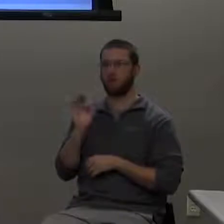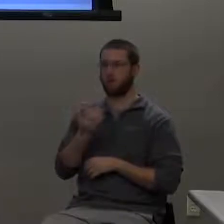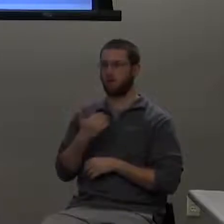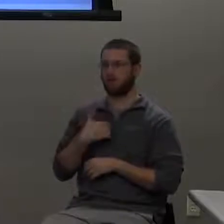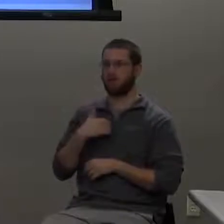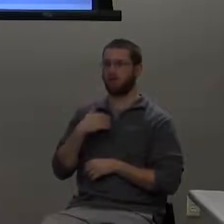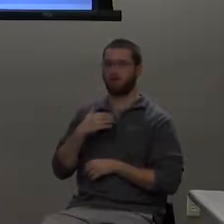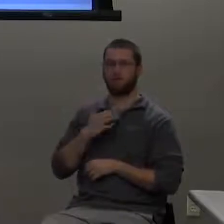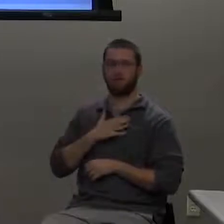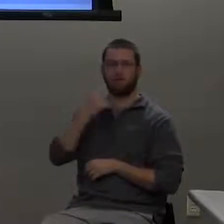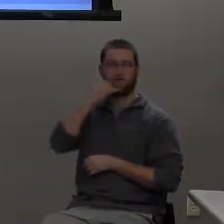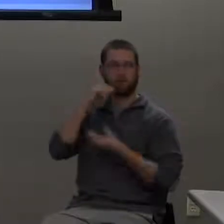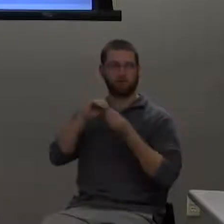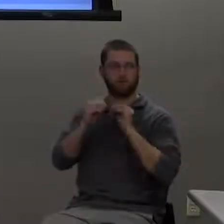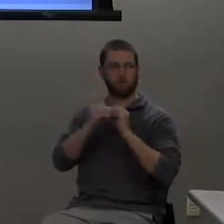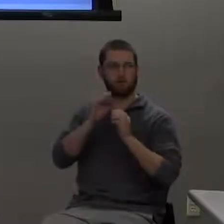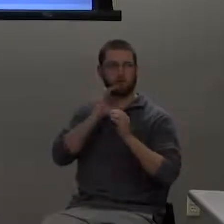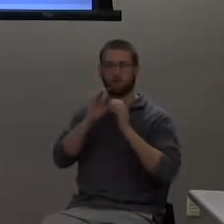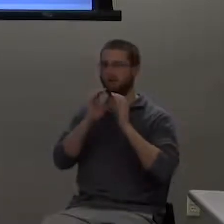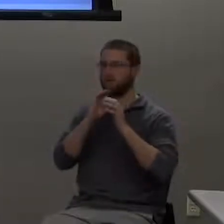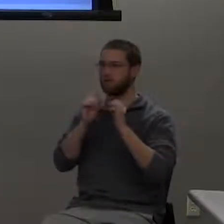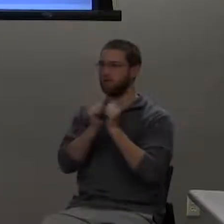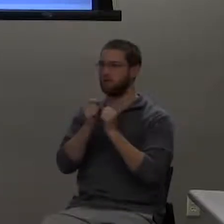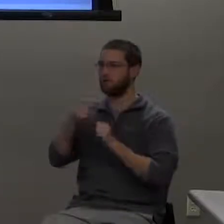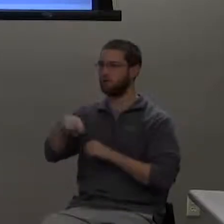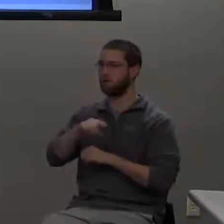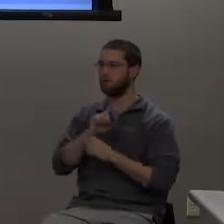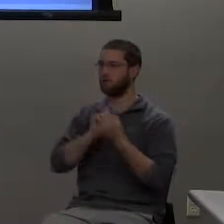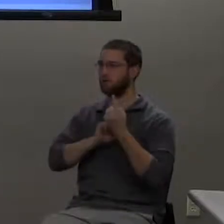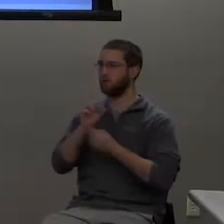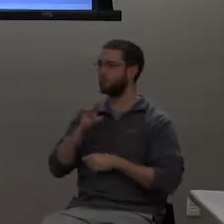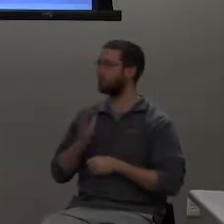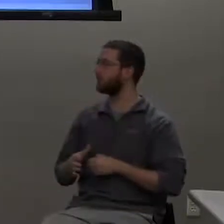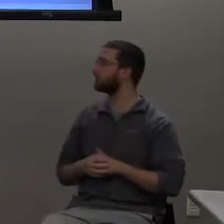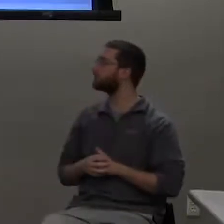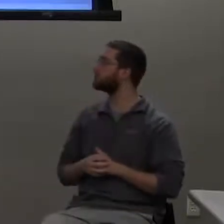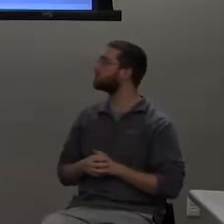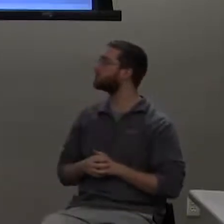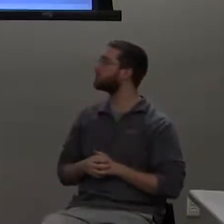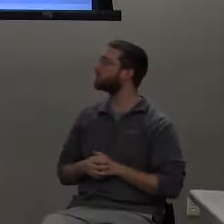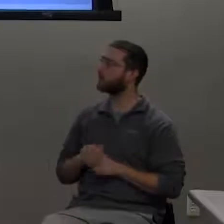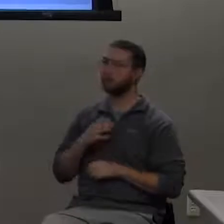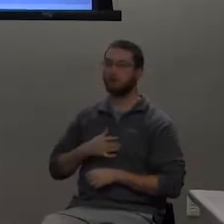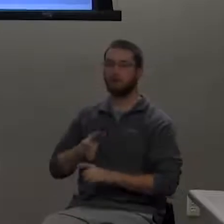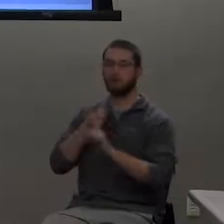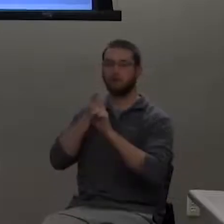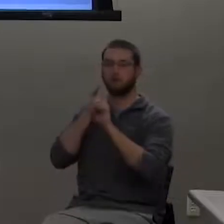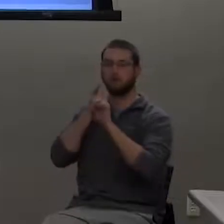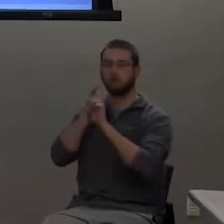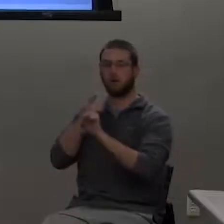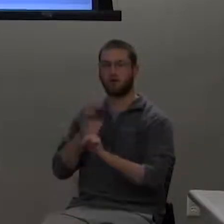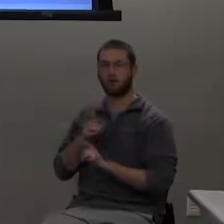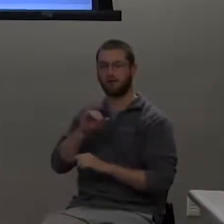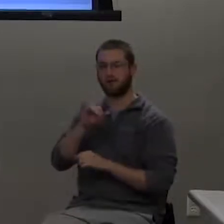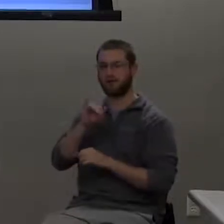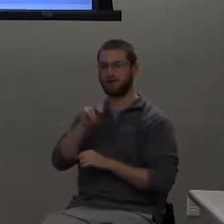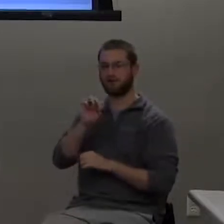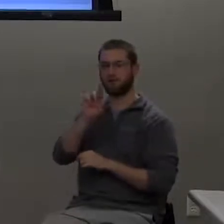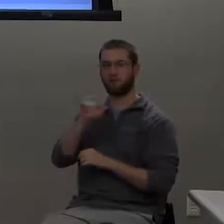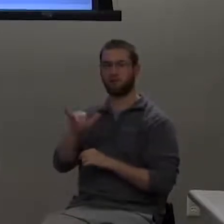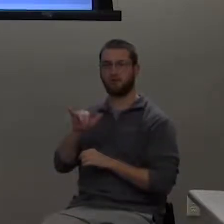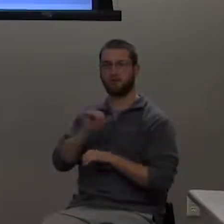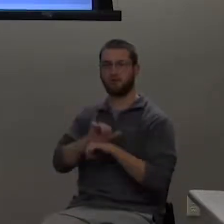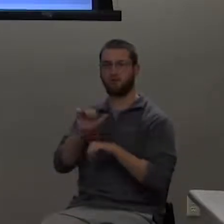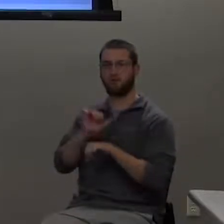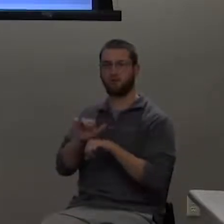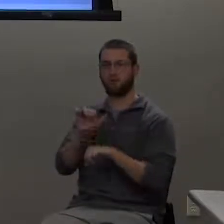a conversation with you about it individually. Work completed today. Today we're going to be talking about the target industry and the workforce analysis. We presented most of